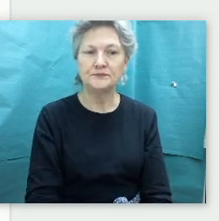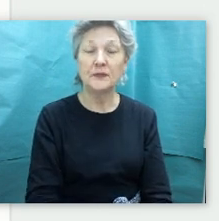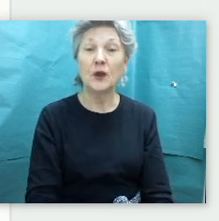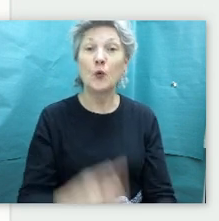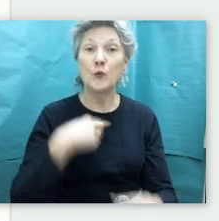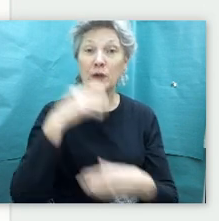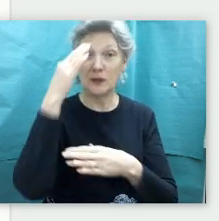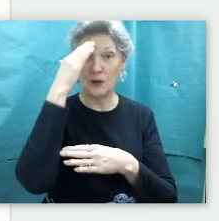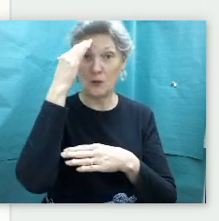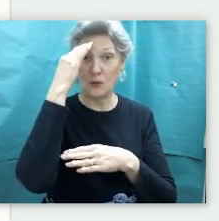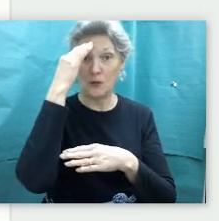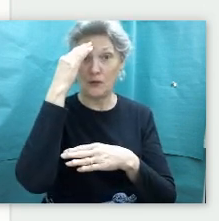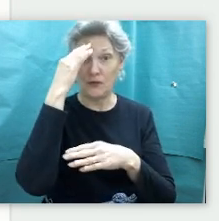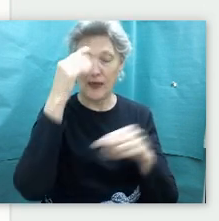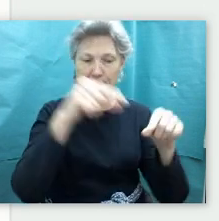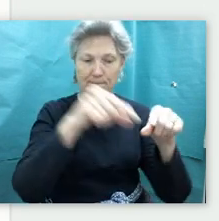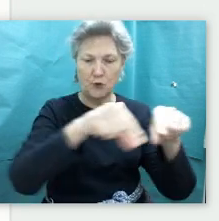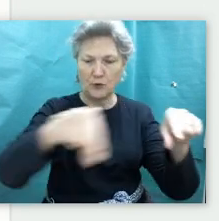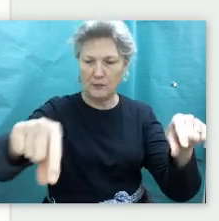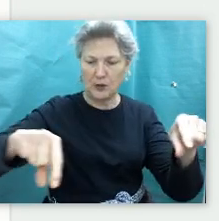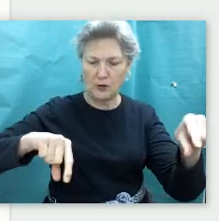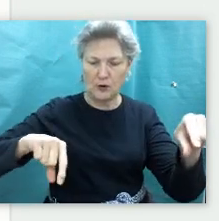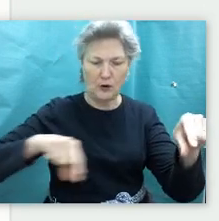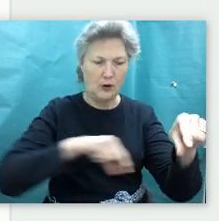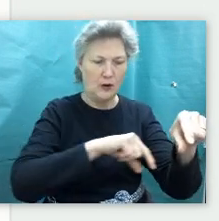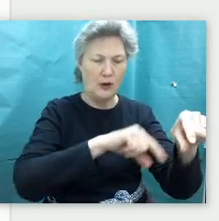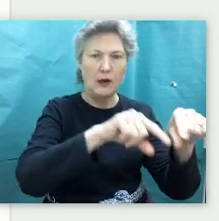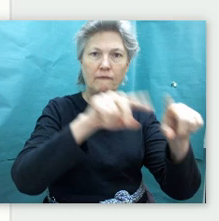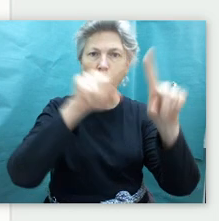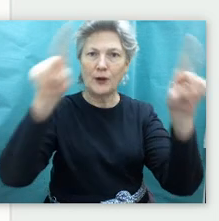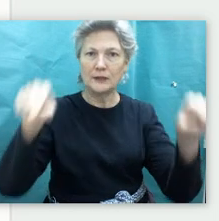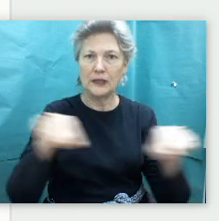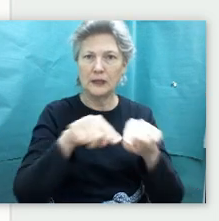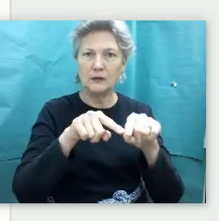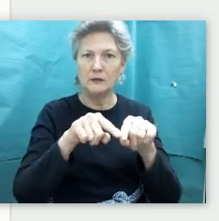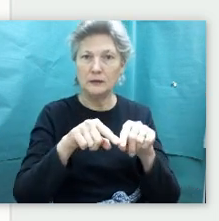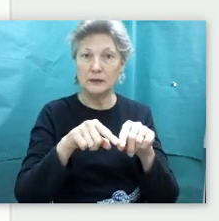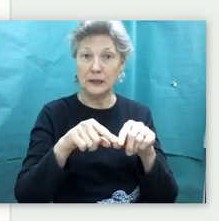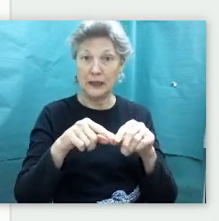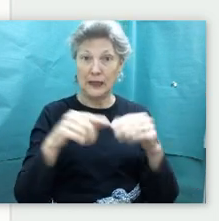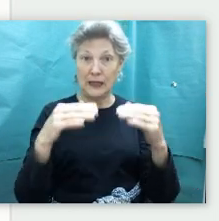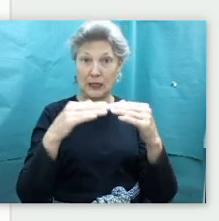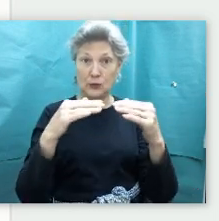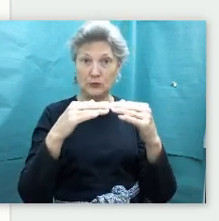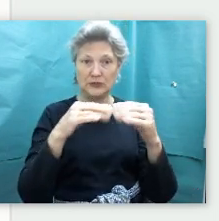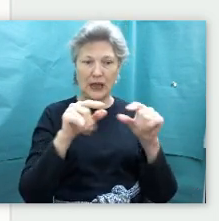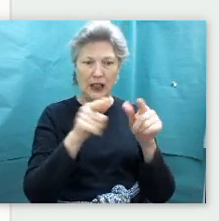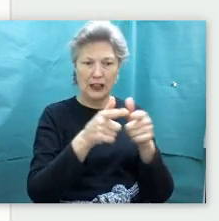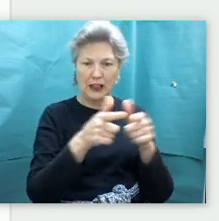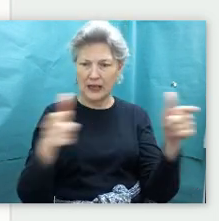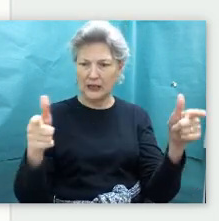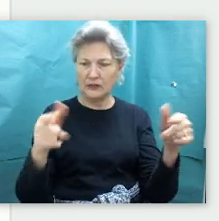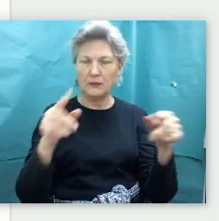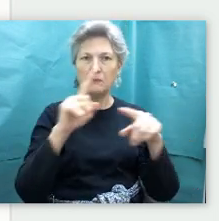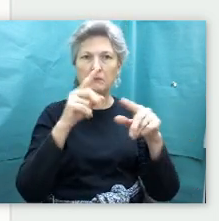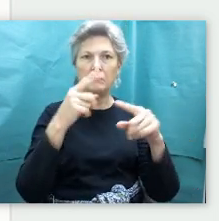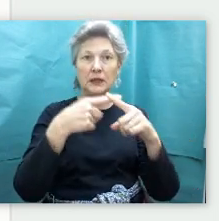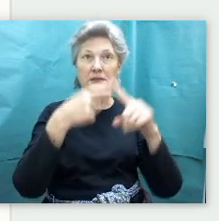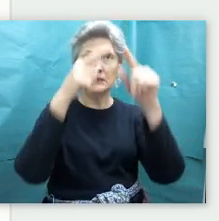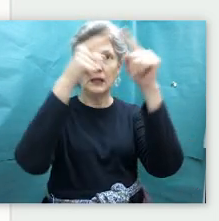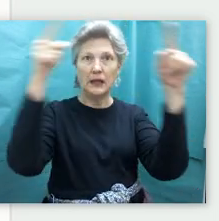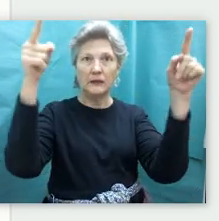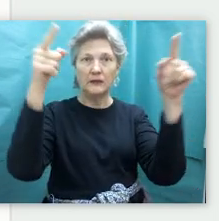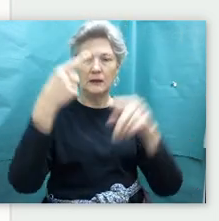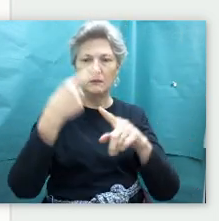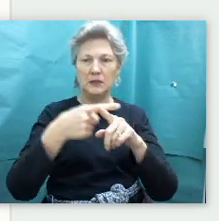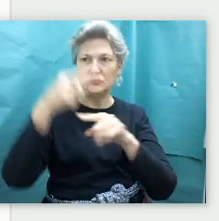We know that perimeter of a rectangle equals length plus length plus length plus width, which will give us our perimeter. So